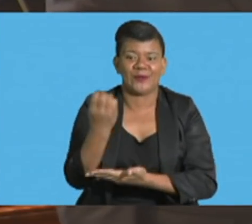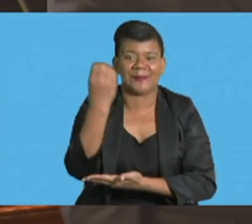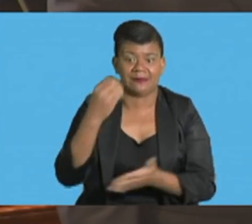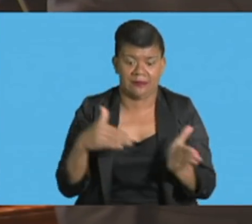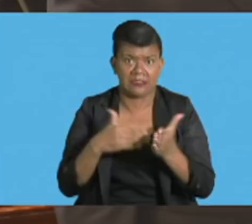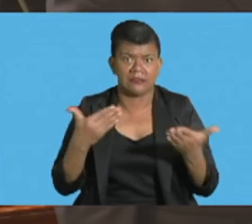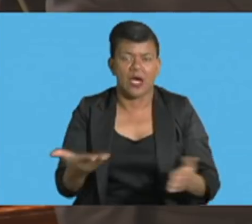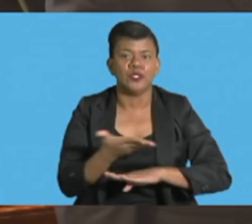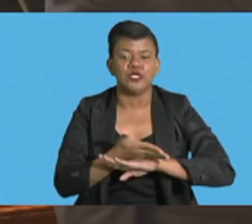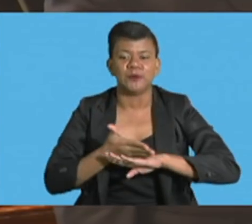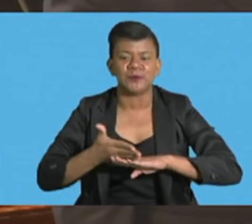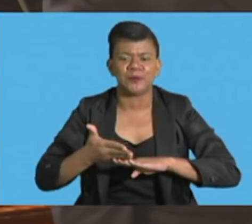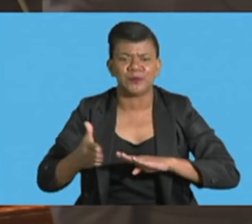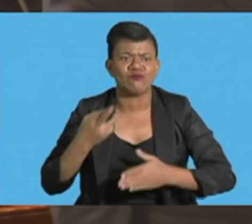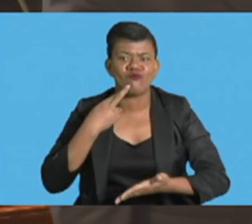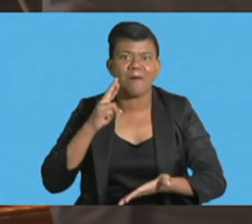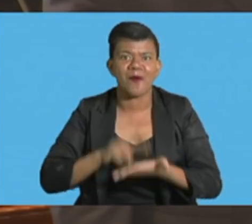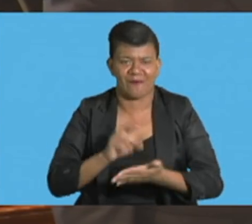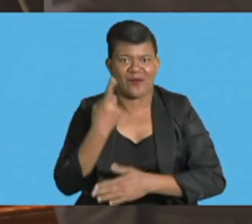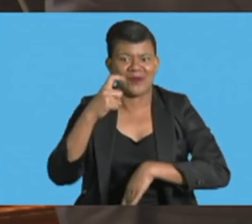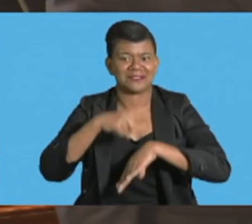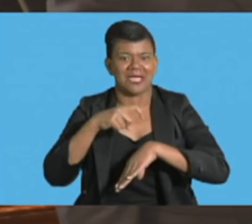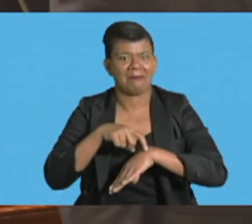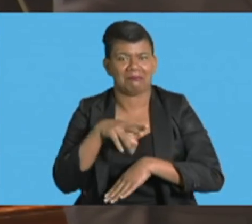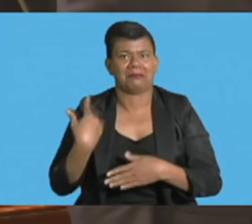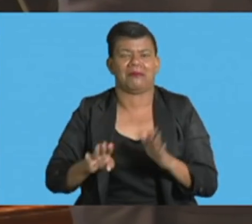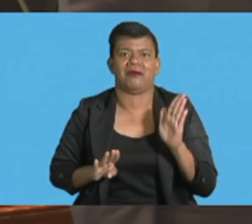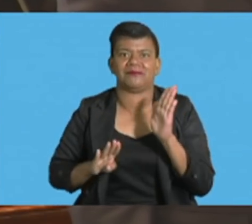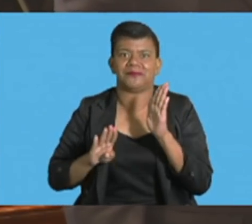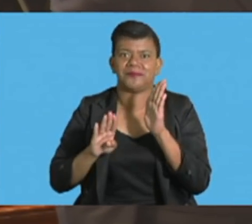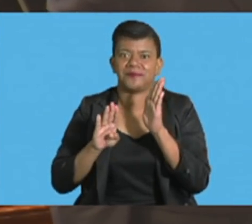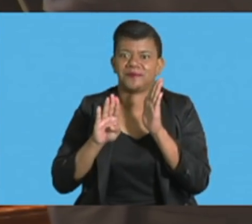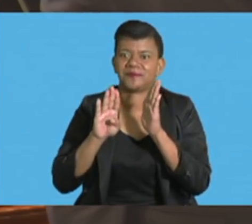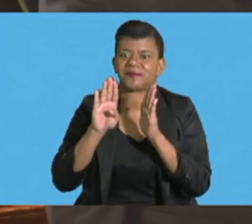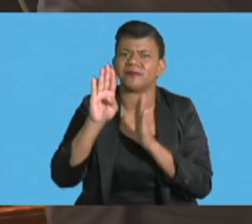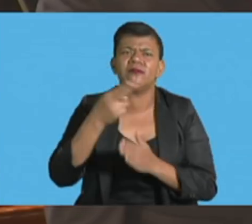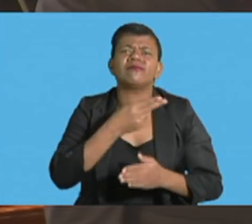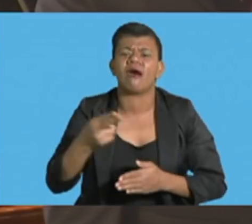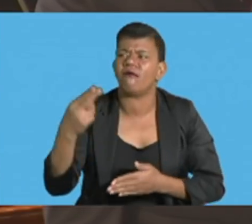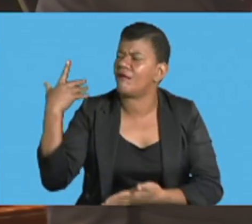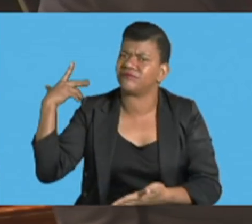state year of growth. This decade-long streak is